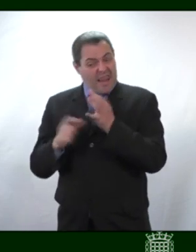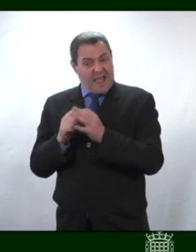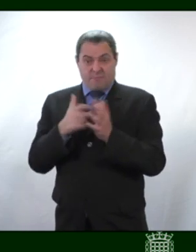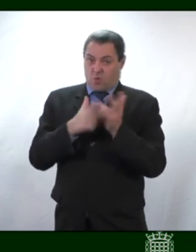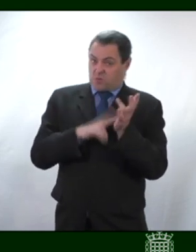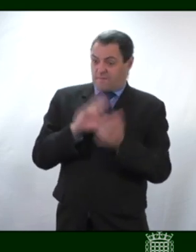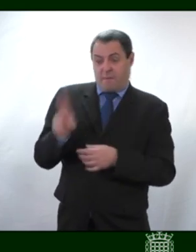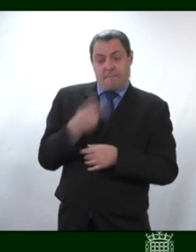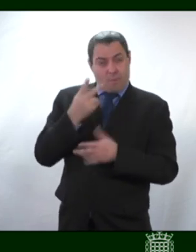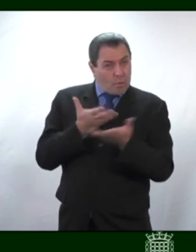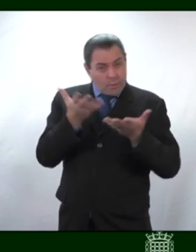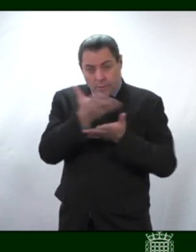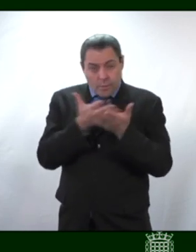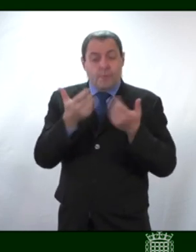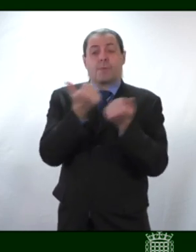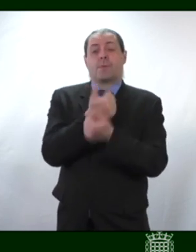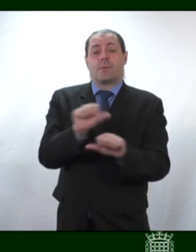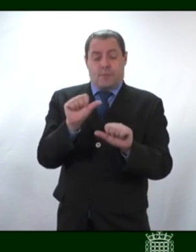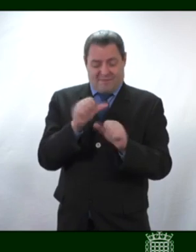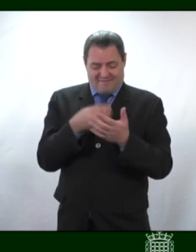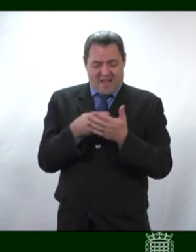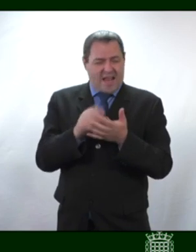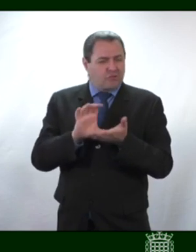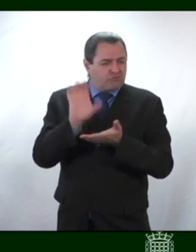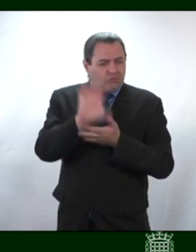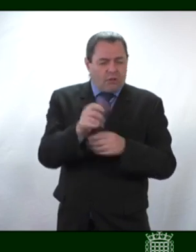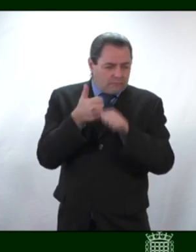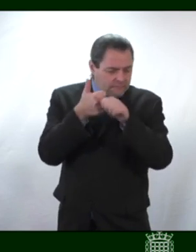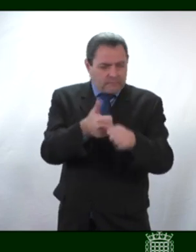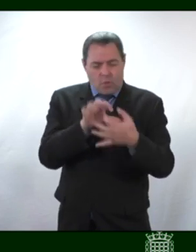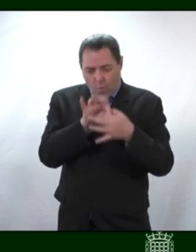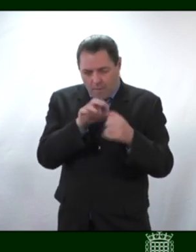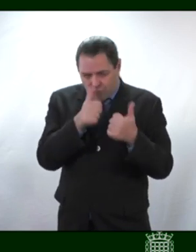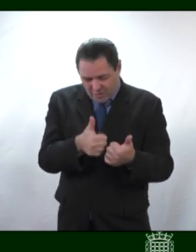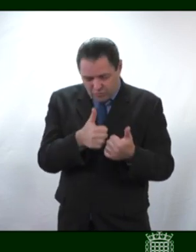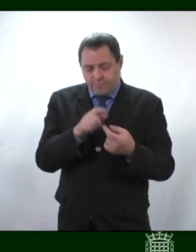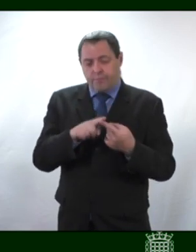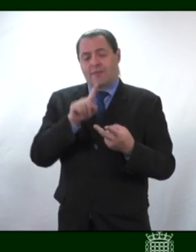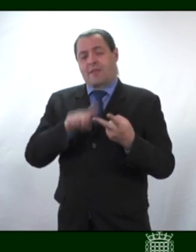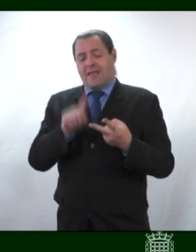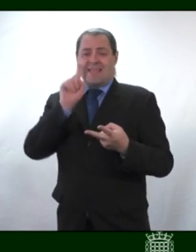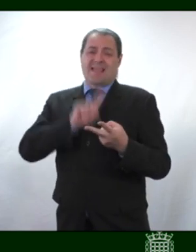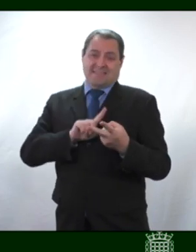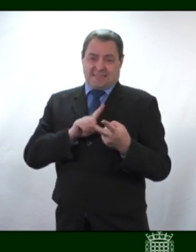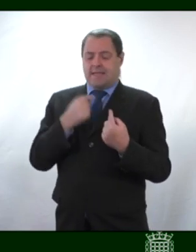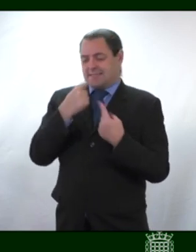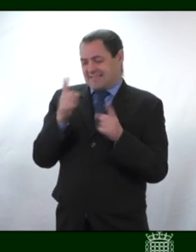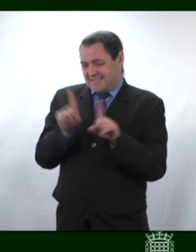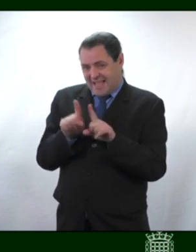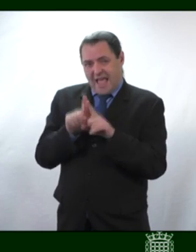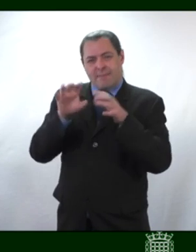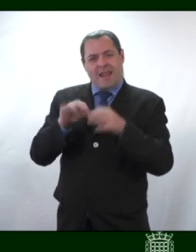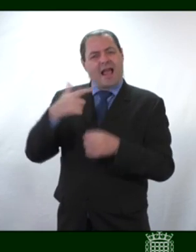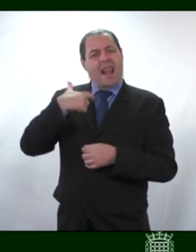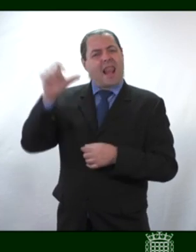that's needed, with a package of financial support and cooperation. Yesterday, I announced to the House a similar agreement reached in